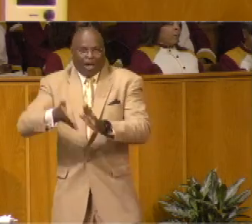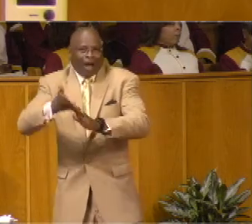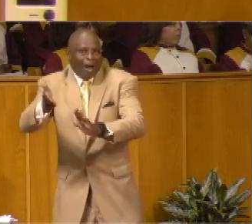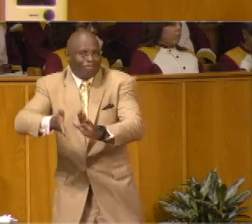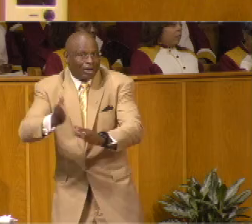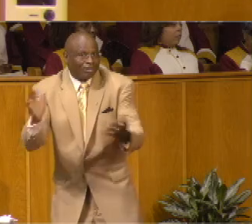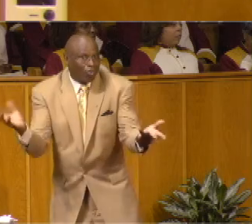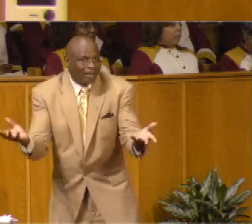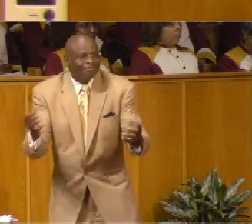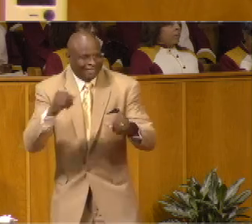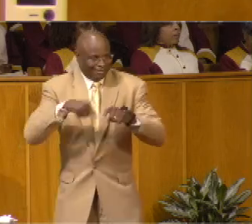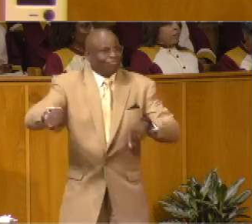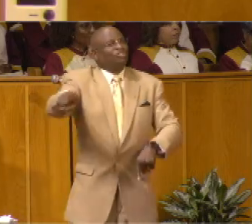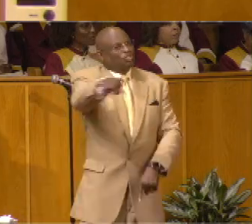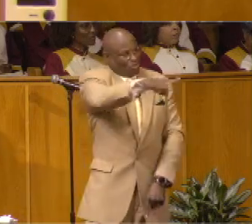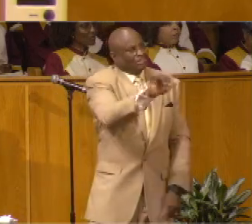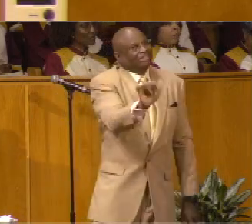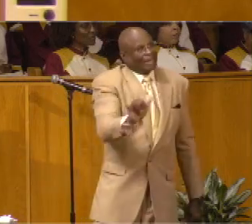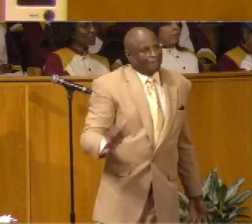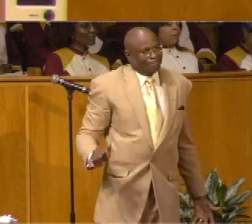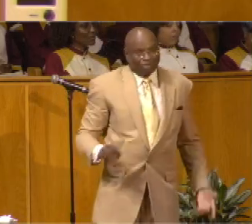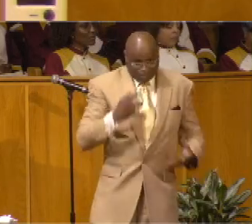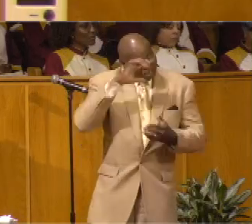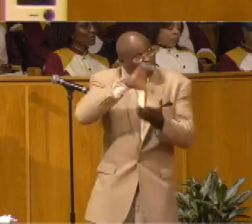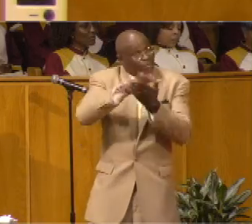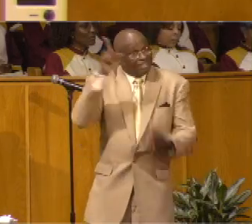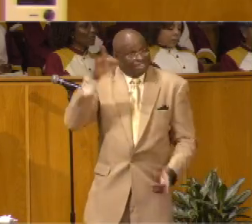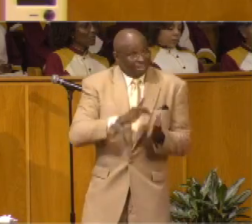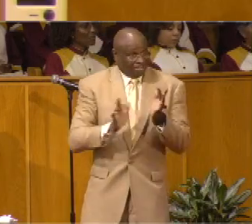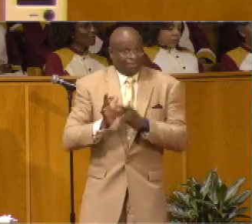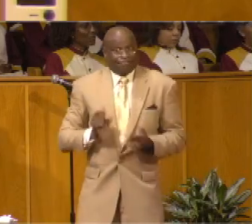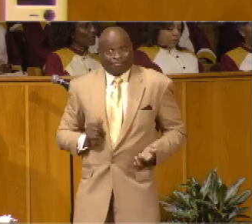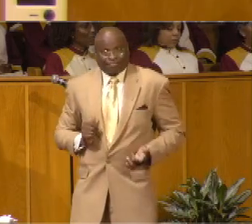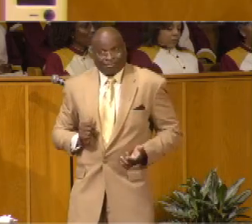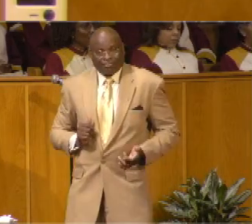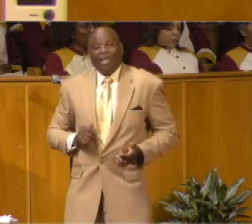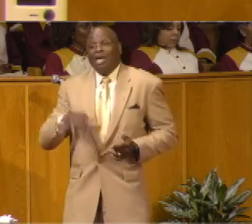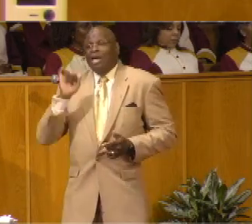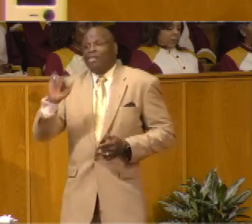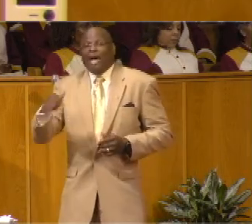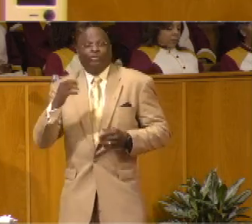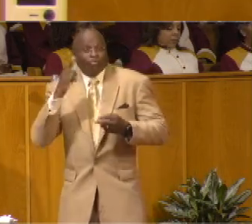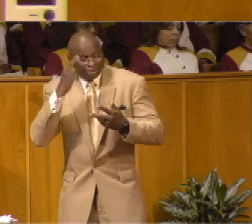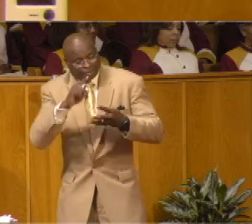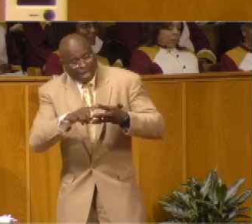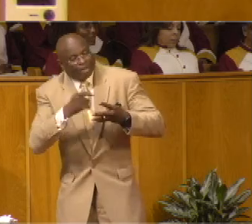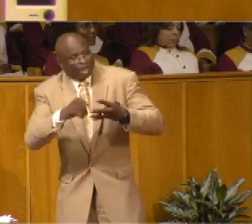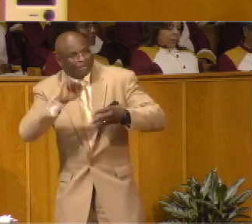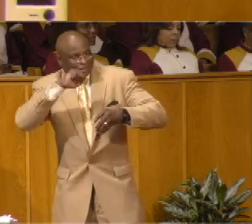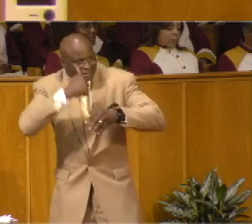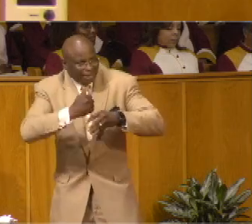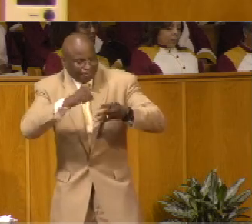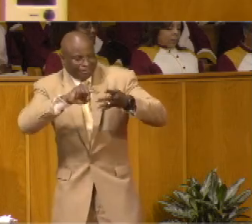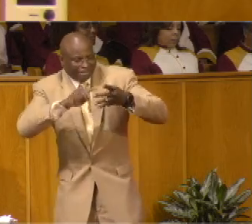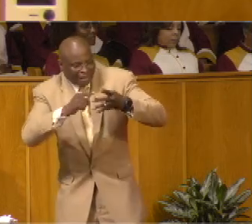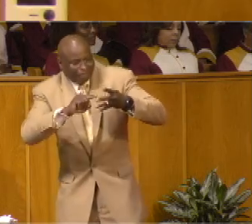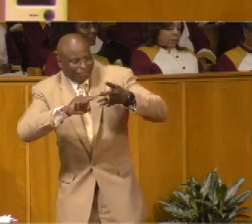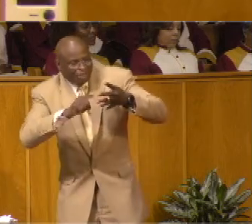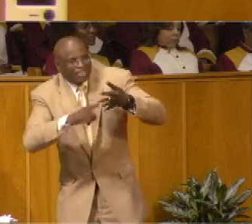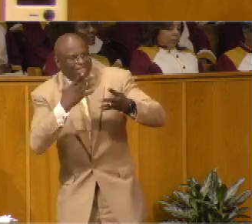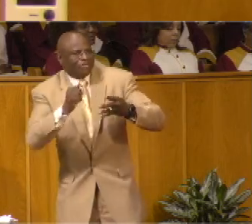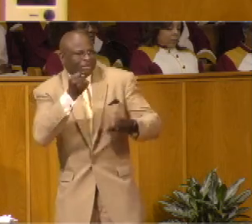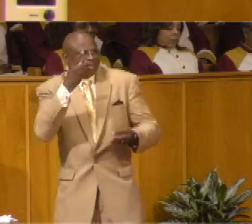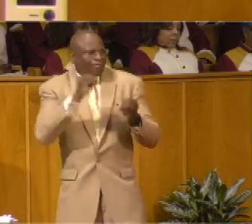operates within you as a believer. And to that end, I've tried to lay some building blocks upon which we stand